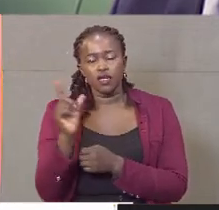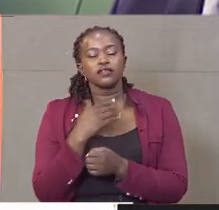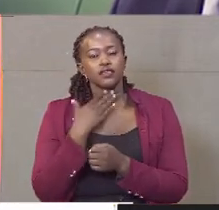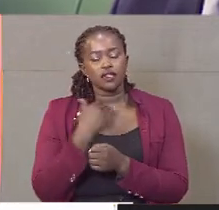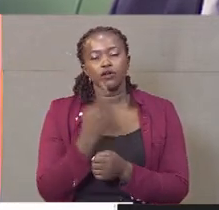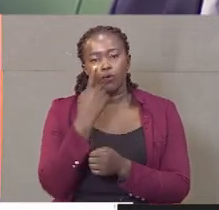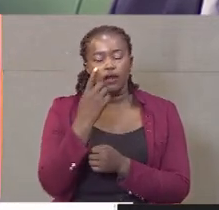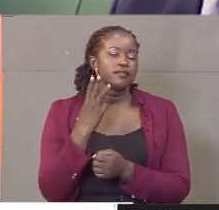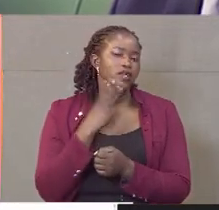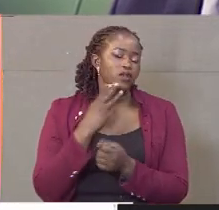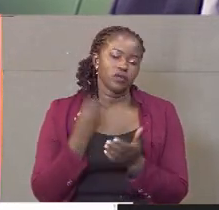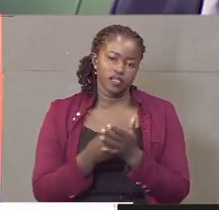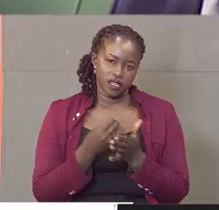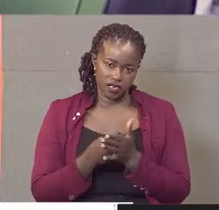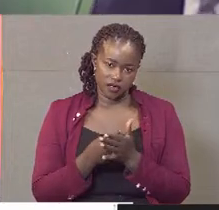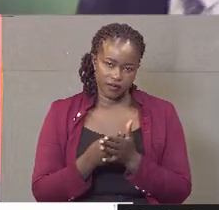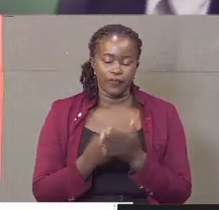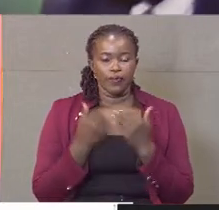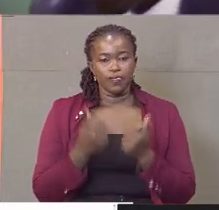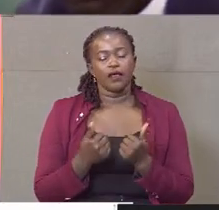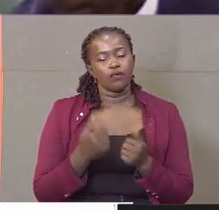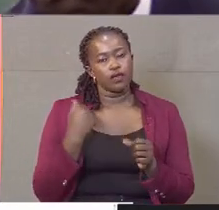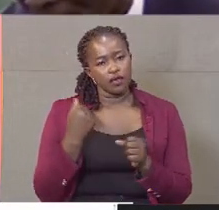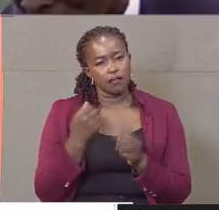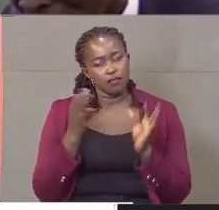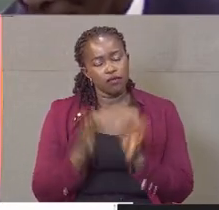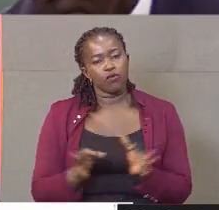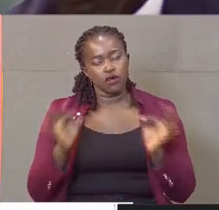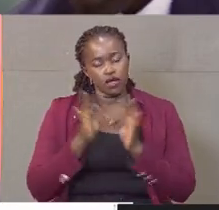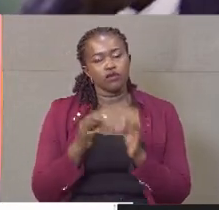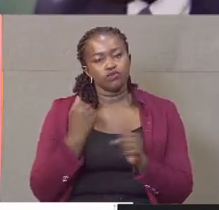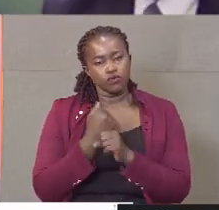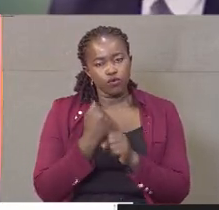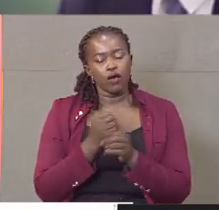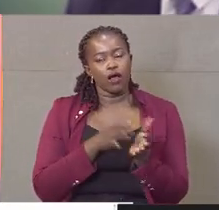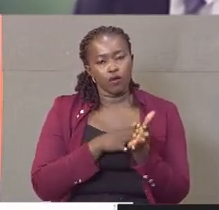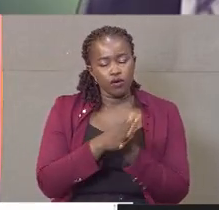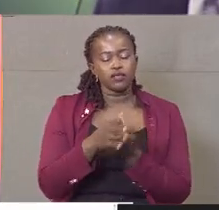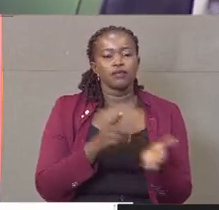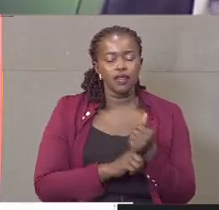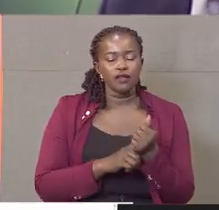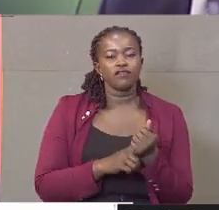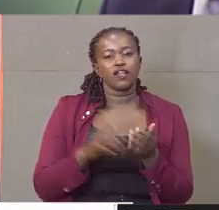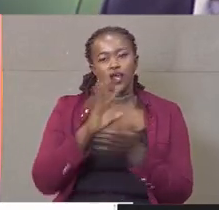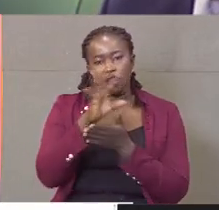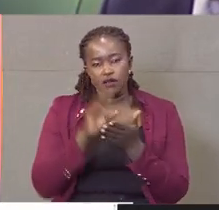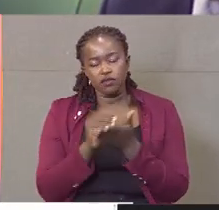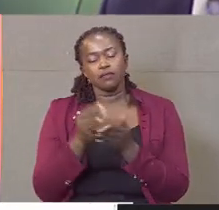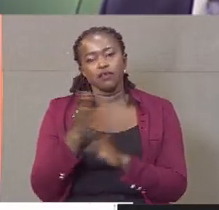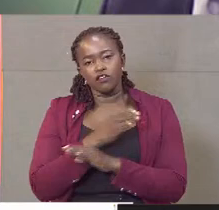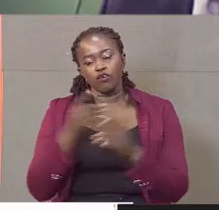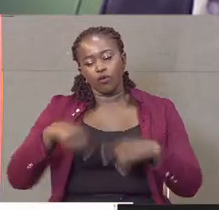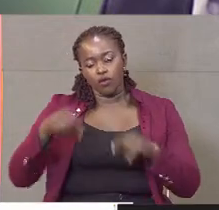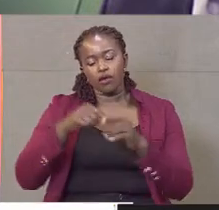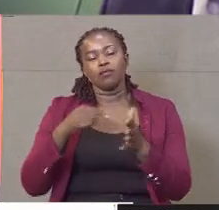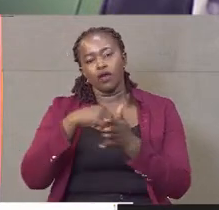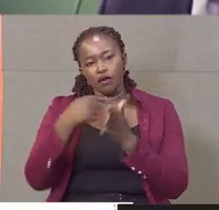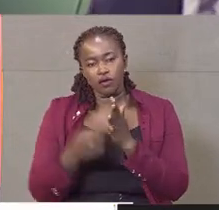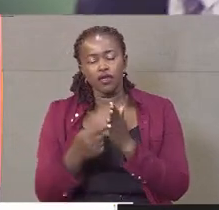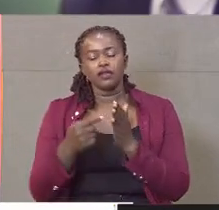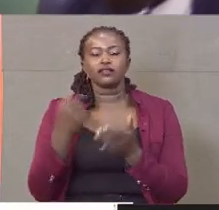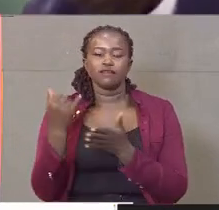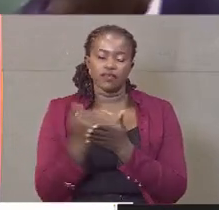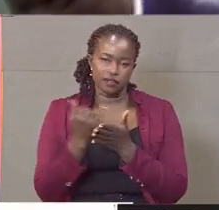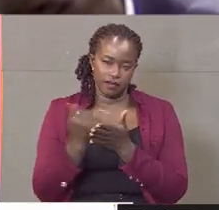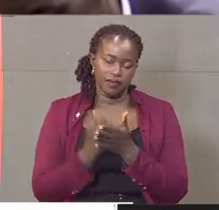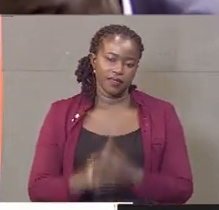shillings. So we need to do a cost-benefit analysis before we invest, before we prioritize our investments.